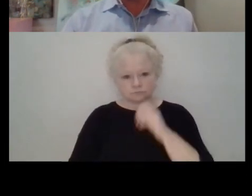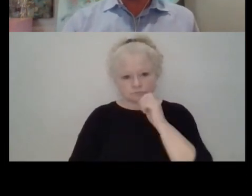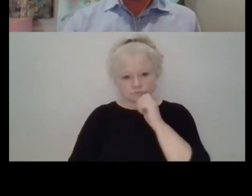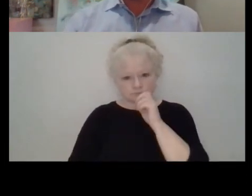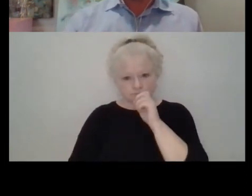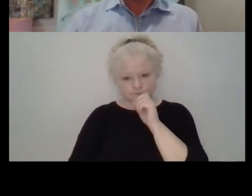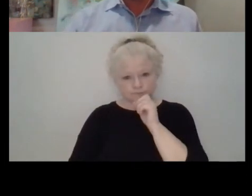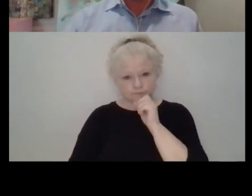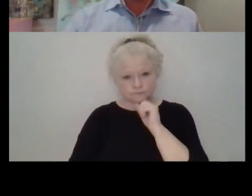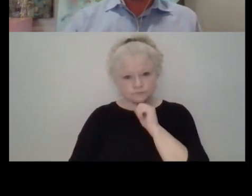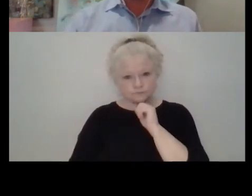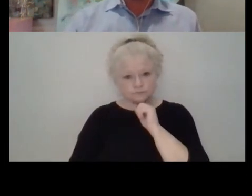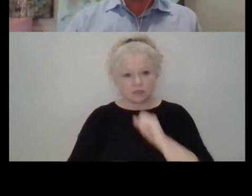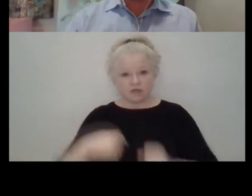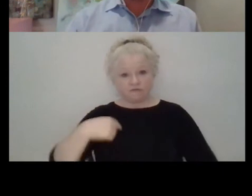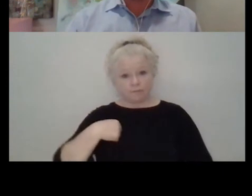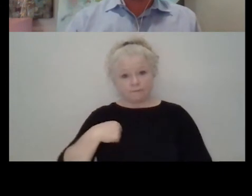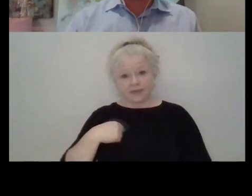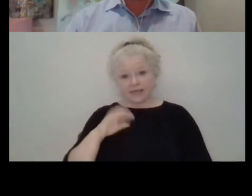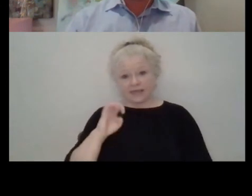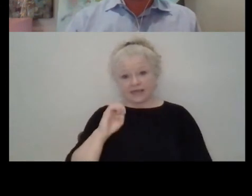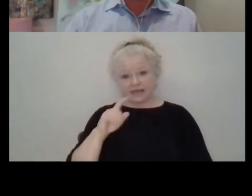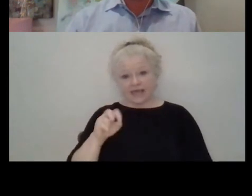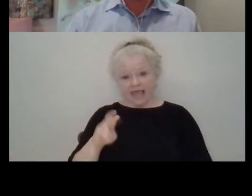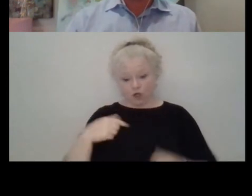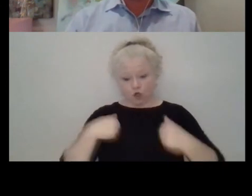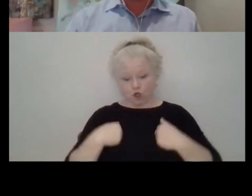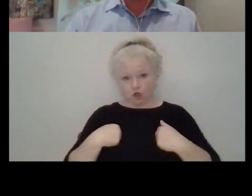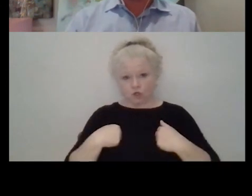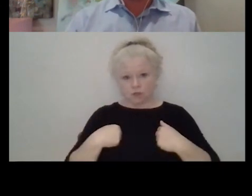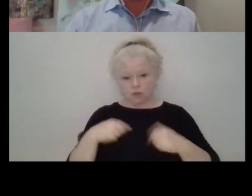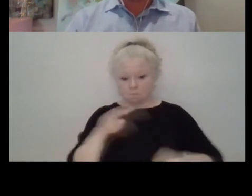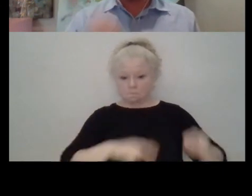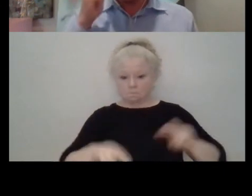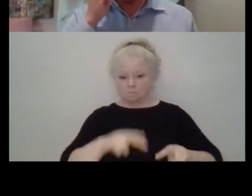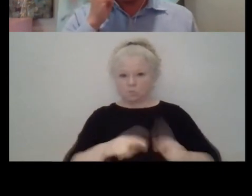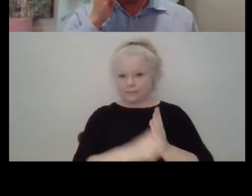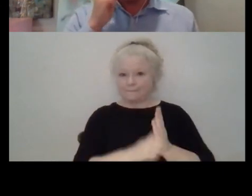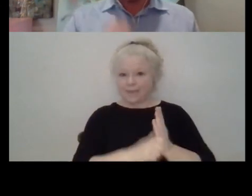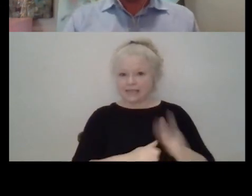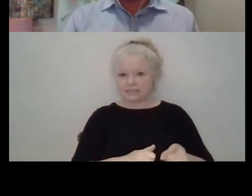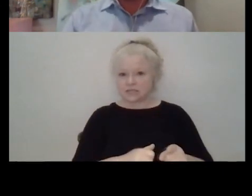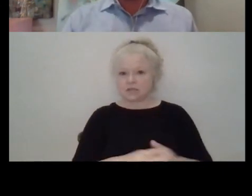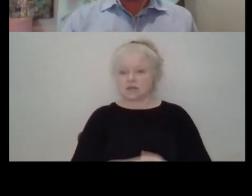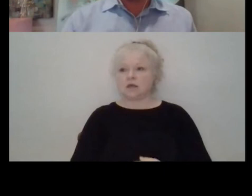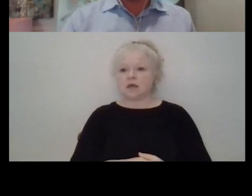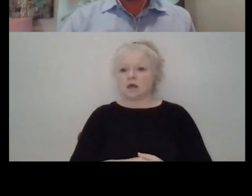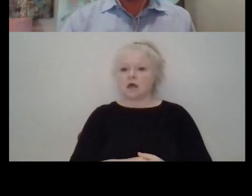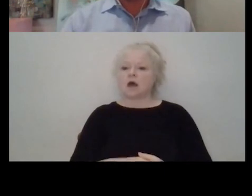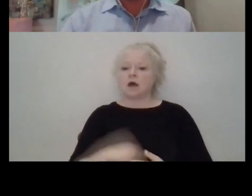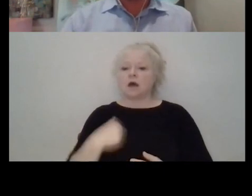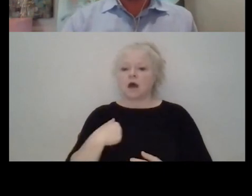terms of from an editorial perspective, I mean, the one thing that I always encourage everybody, especially in a day like today